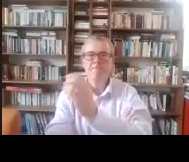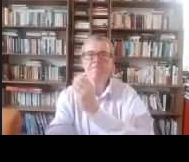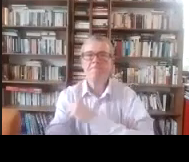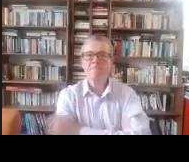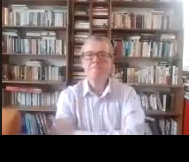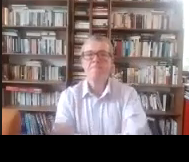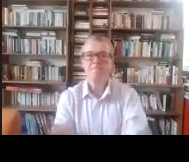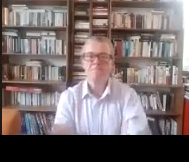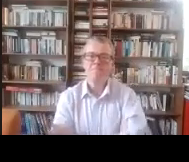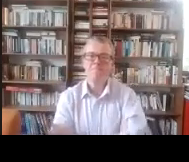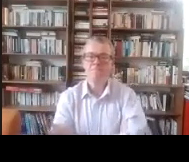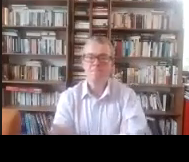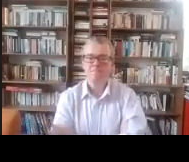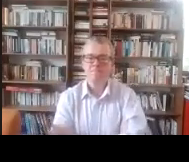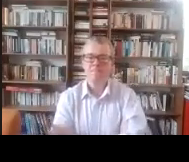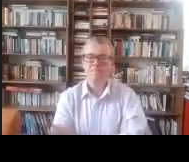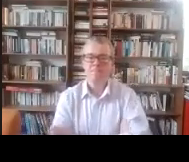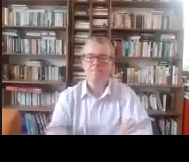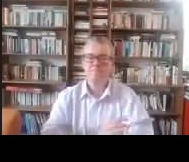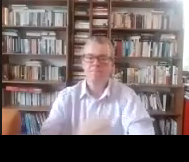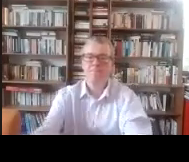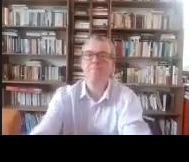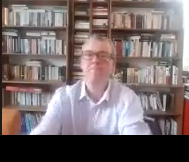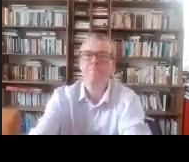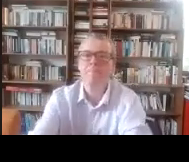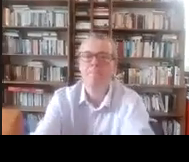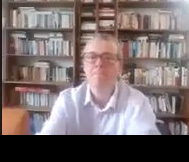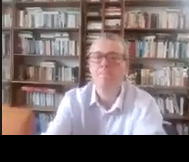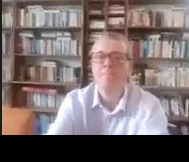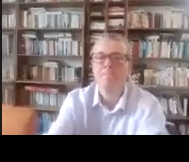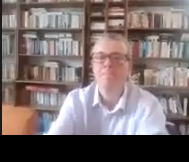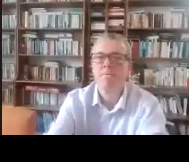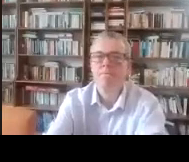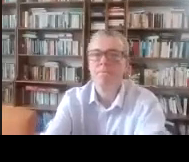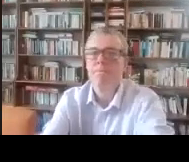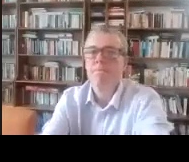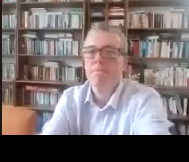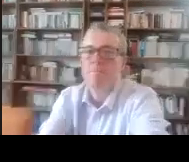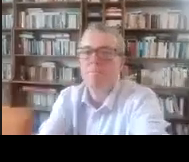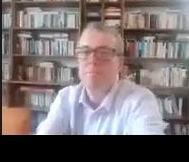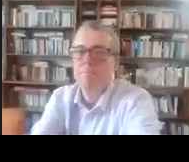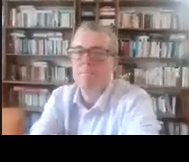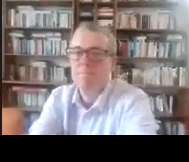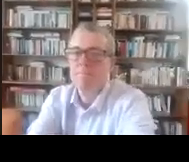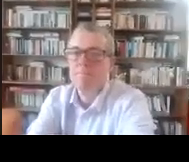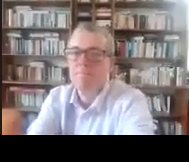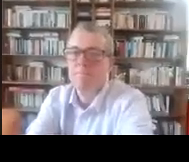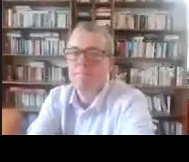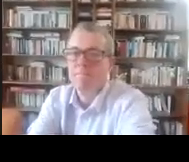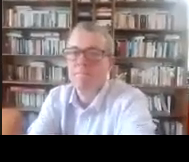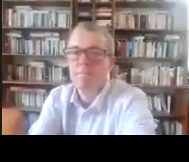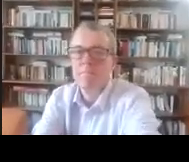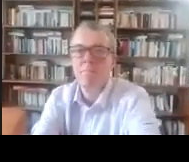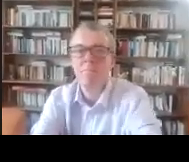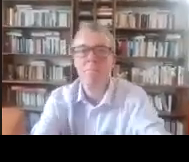people, they haven't watched that video because it's triggering for them, because they've experienced police brutality or